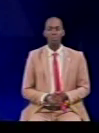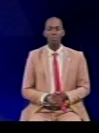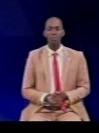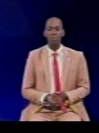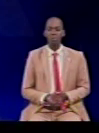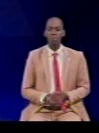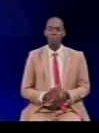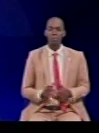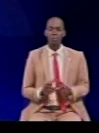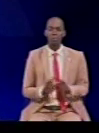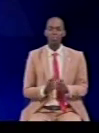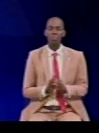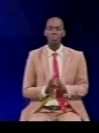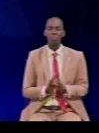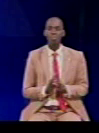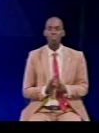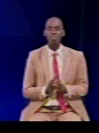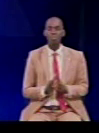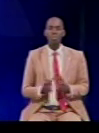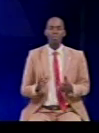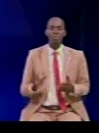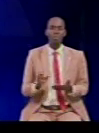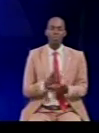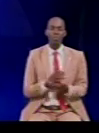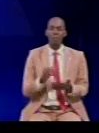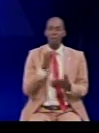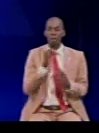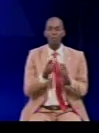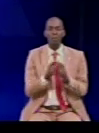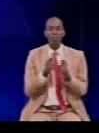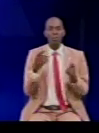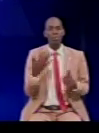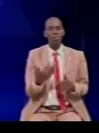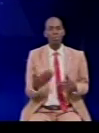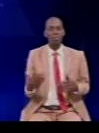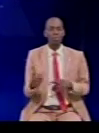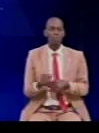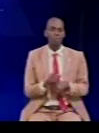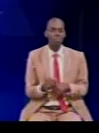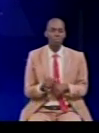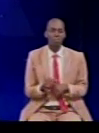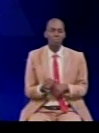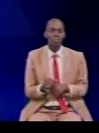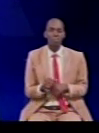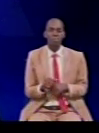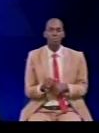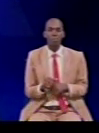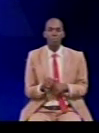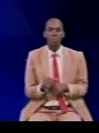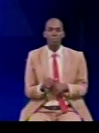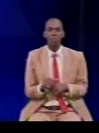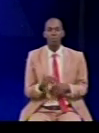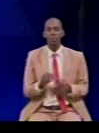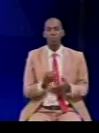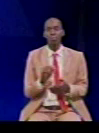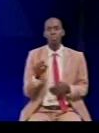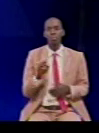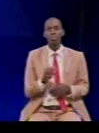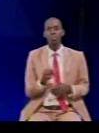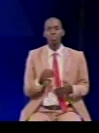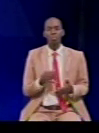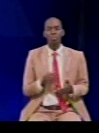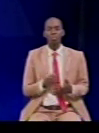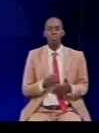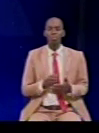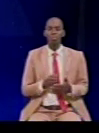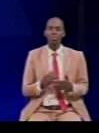Gratitude is one of the most powerful practices that humans can implement in their lives. Thankfulness grows our view of